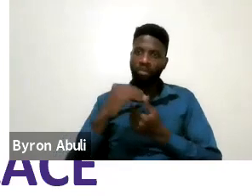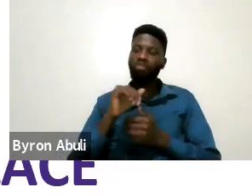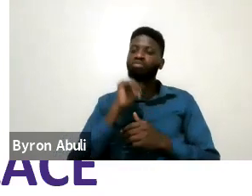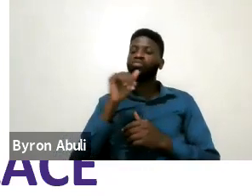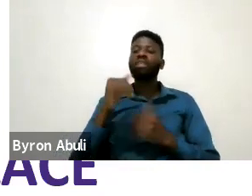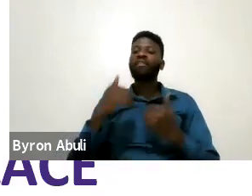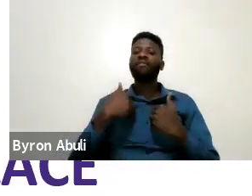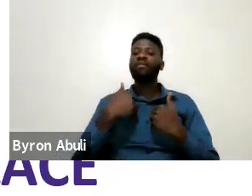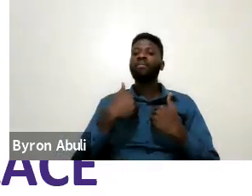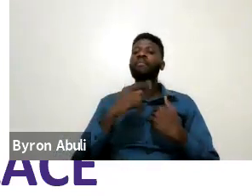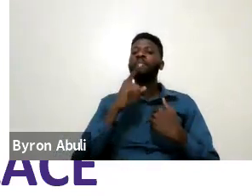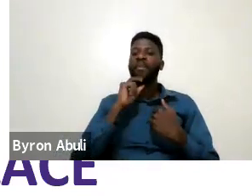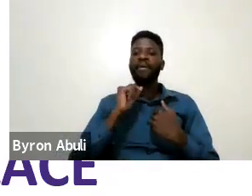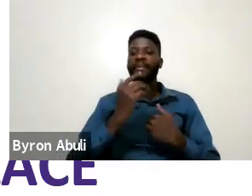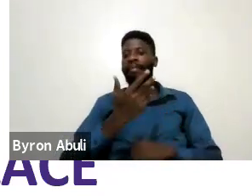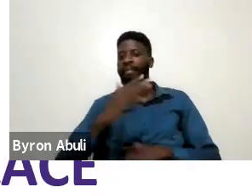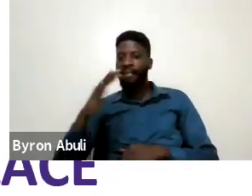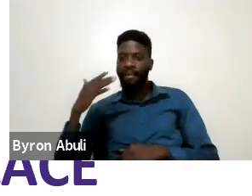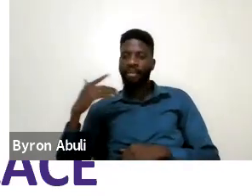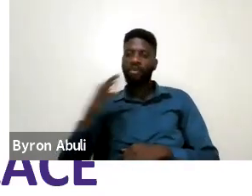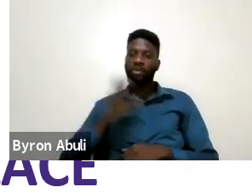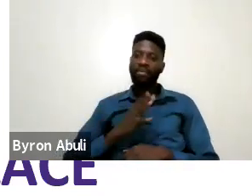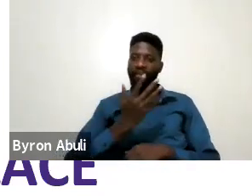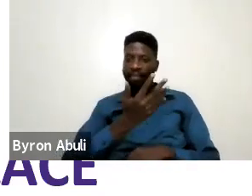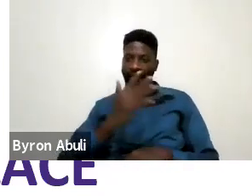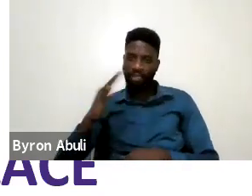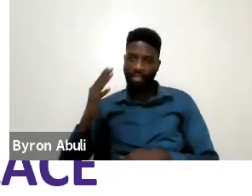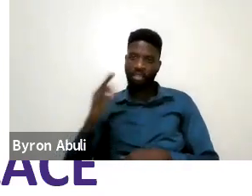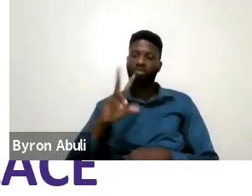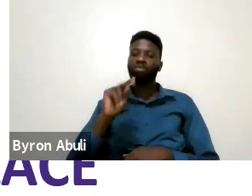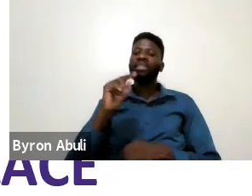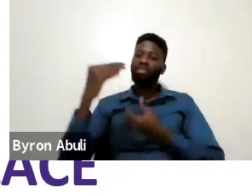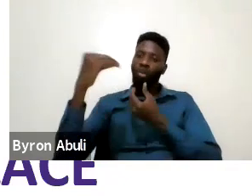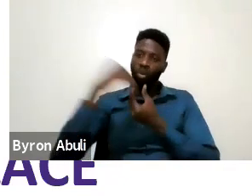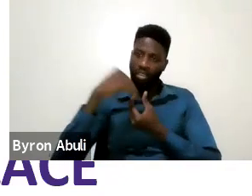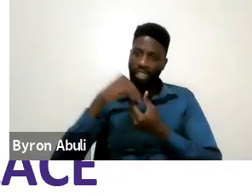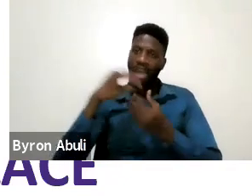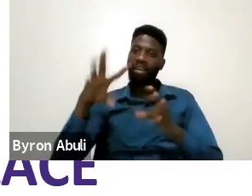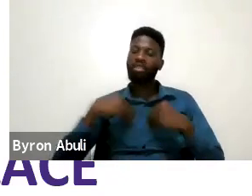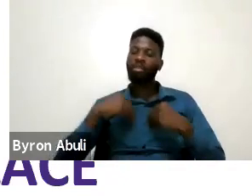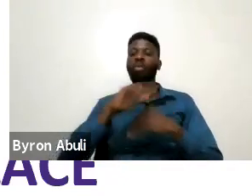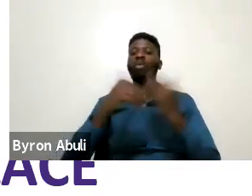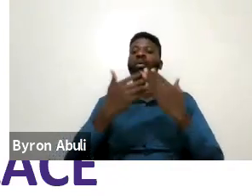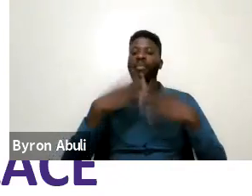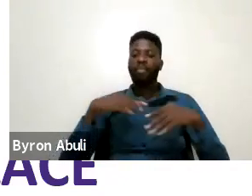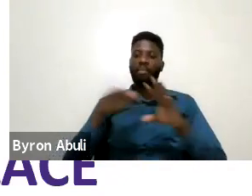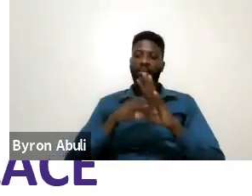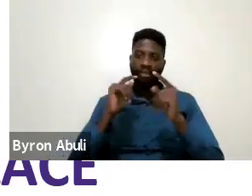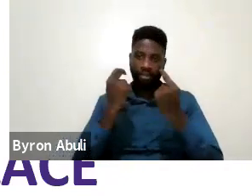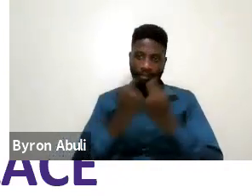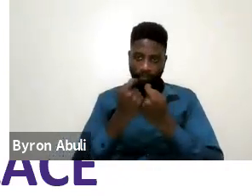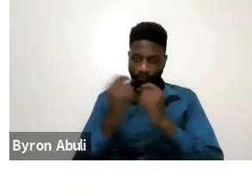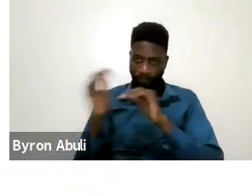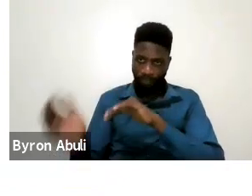all women's team. Be inclusive and accept everybody to be part of your team. I want us to talk about